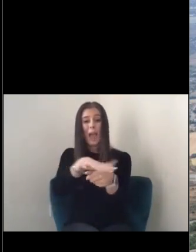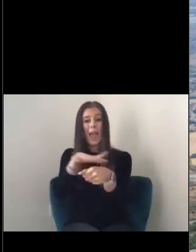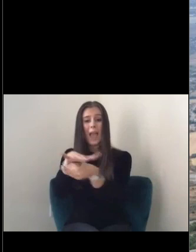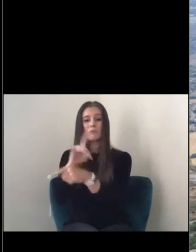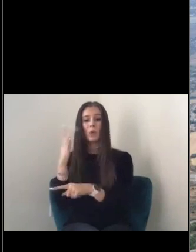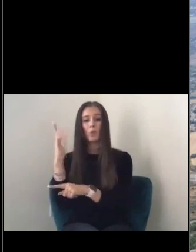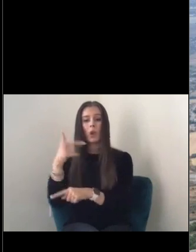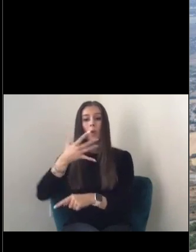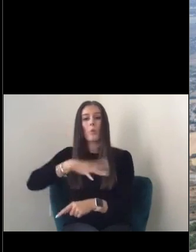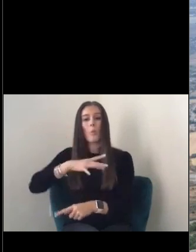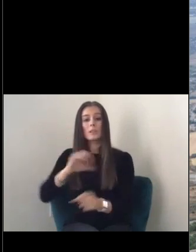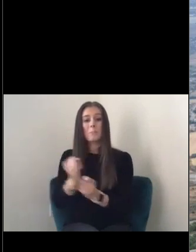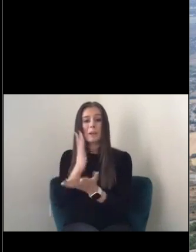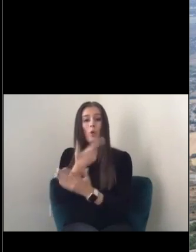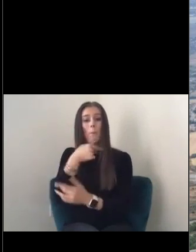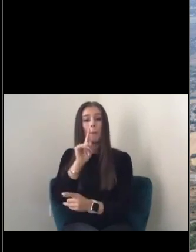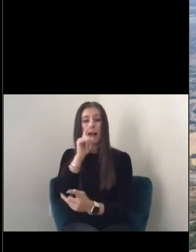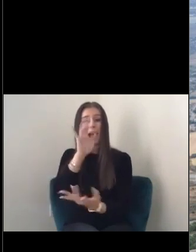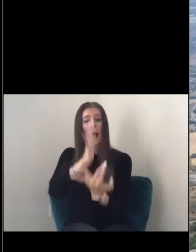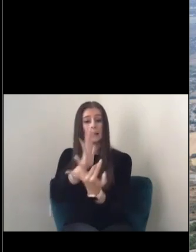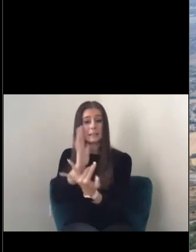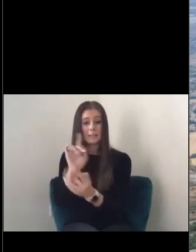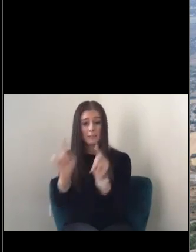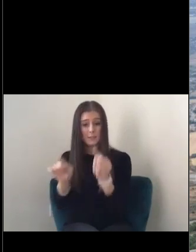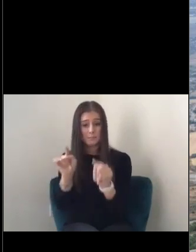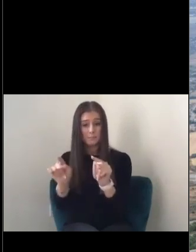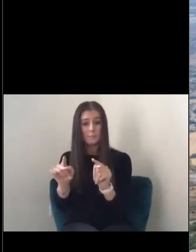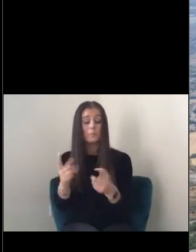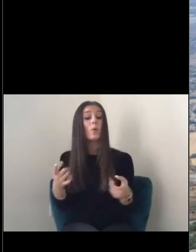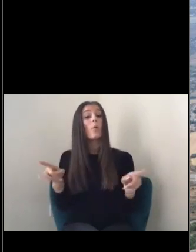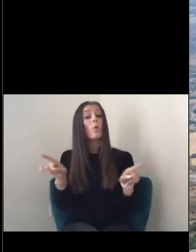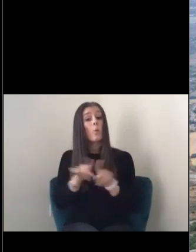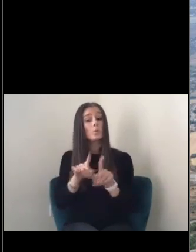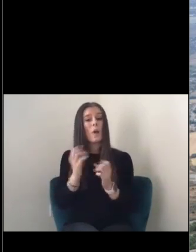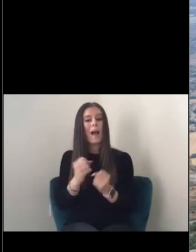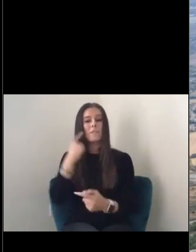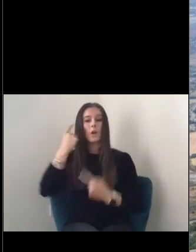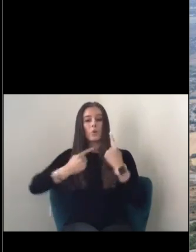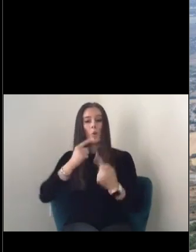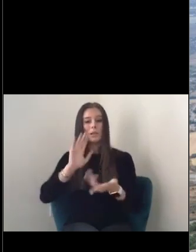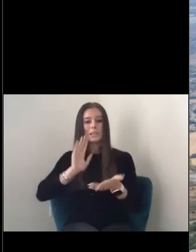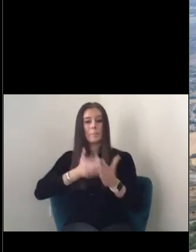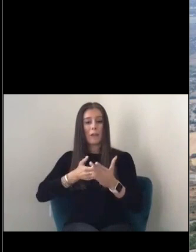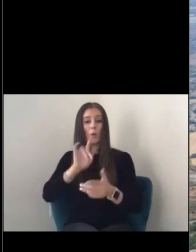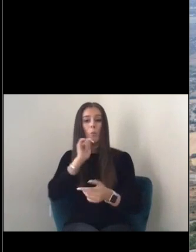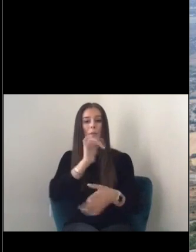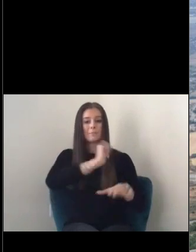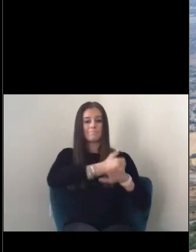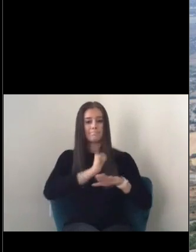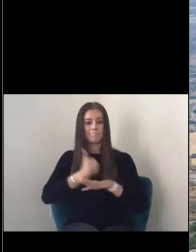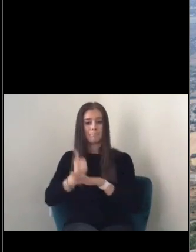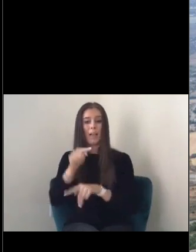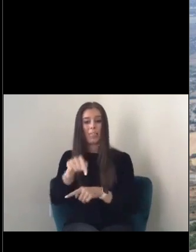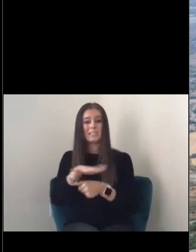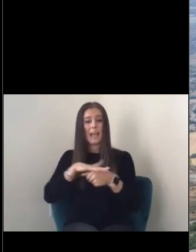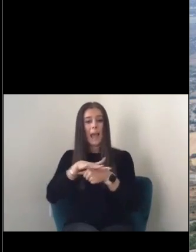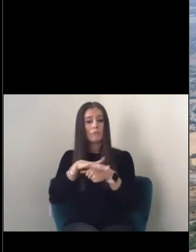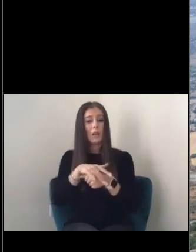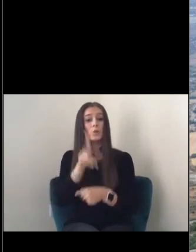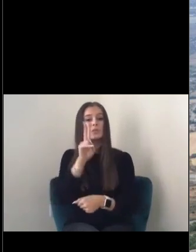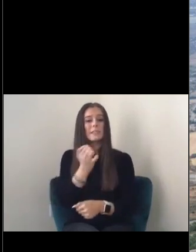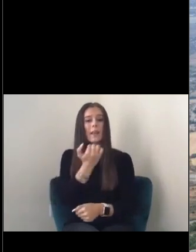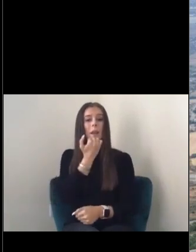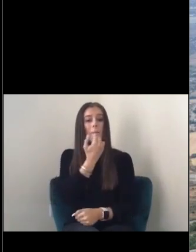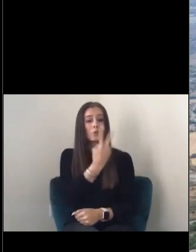the public. There are also various noise barriers proposed in this area, as denoted by numbers